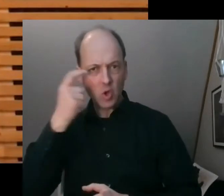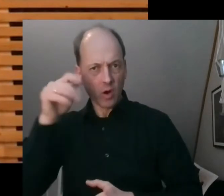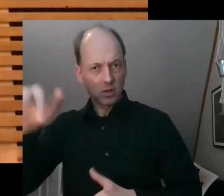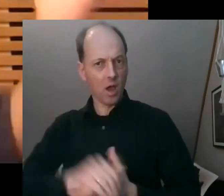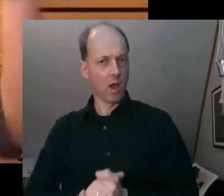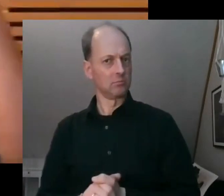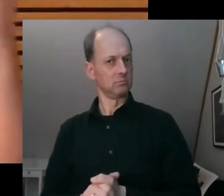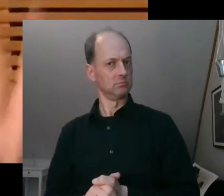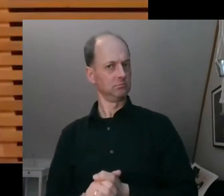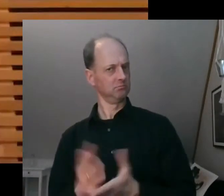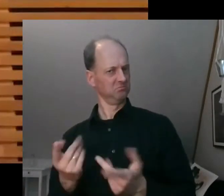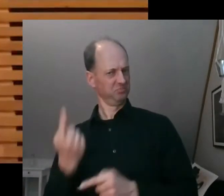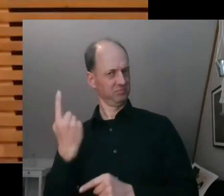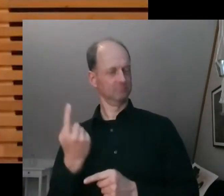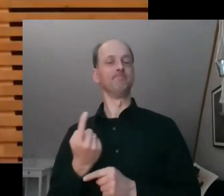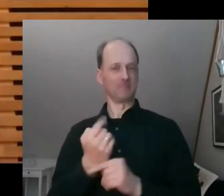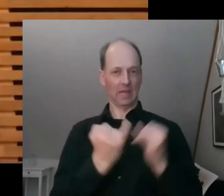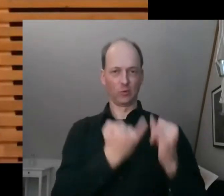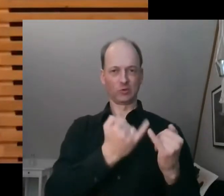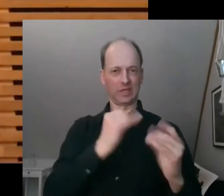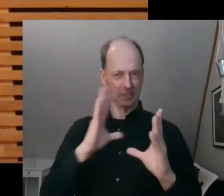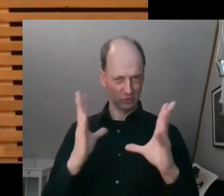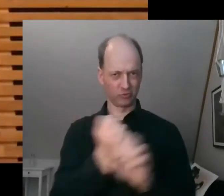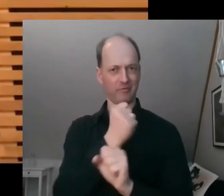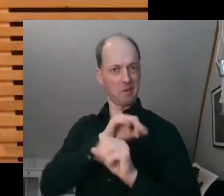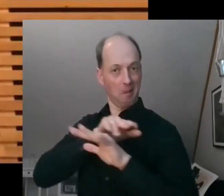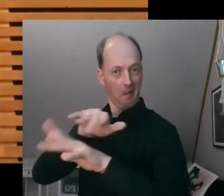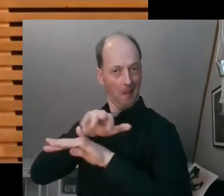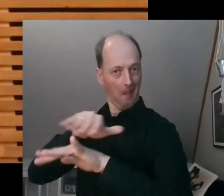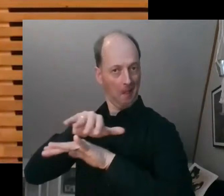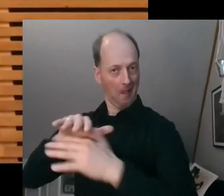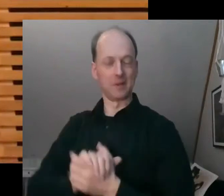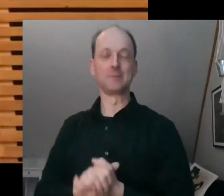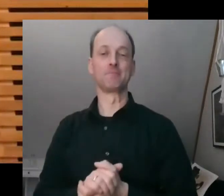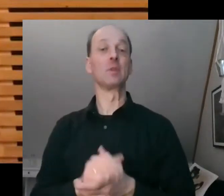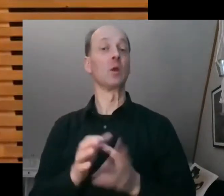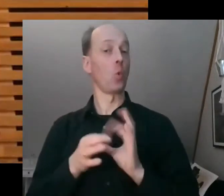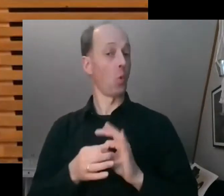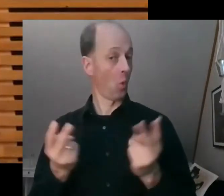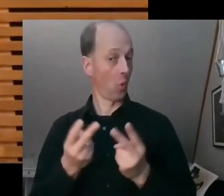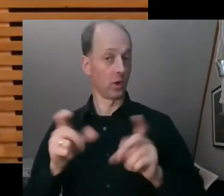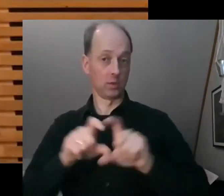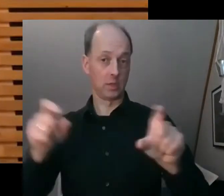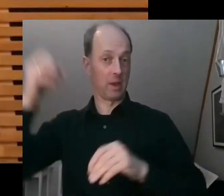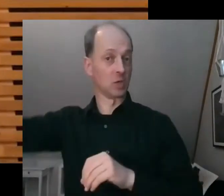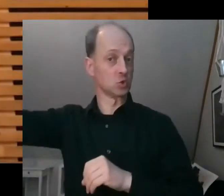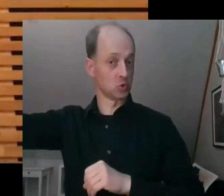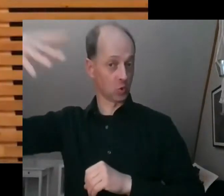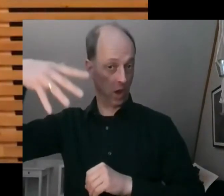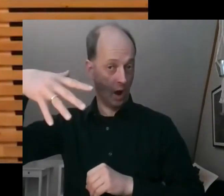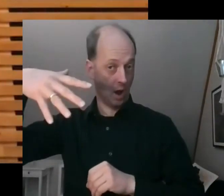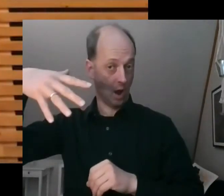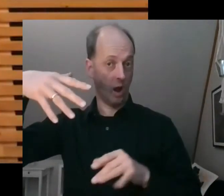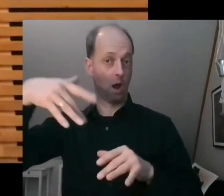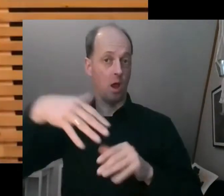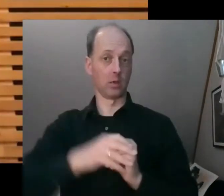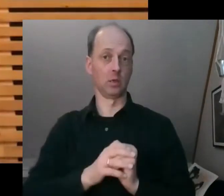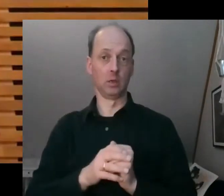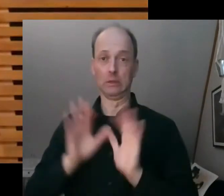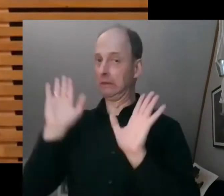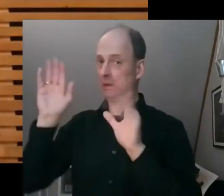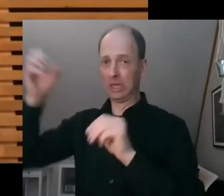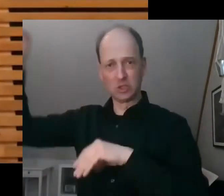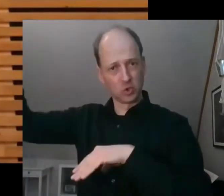the ranges, and due to communication, we managed to get the energy from solar for